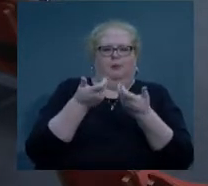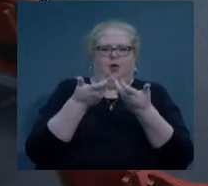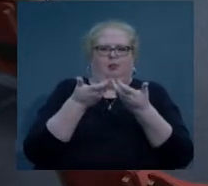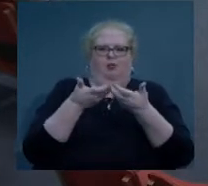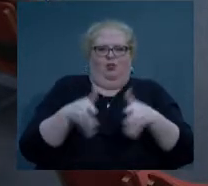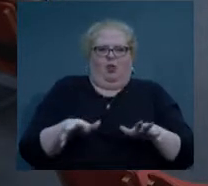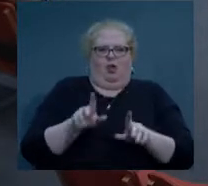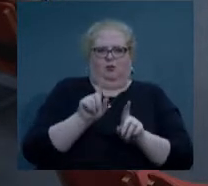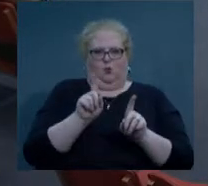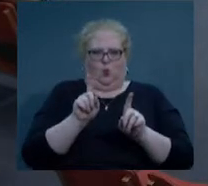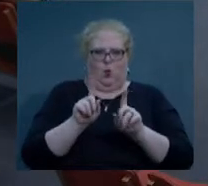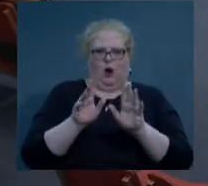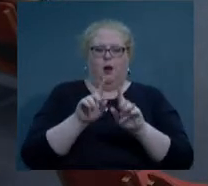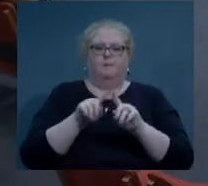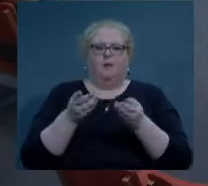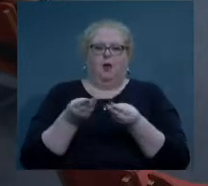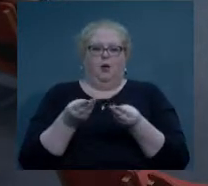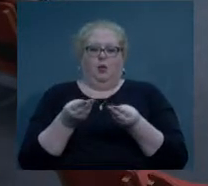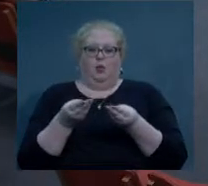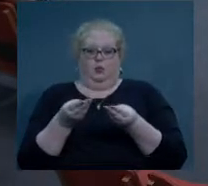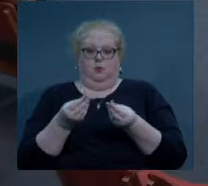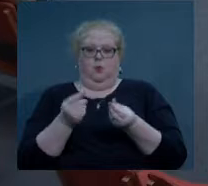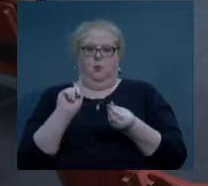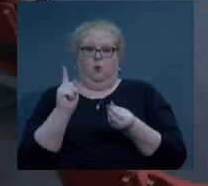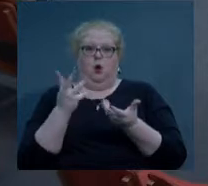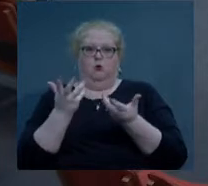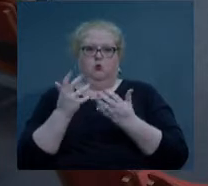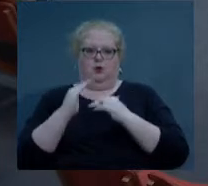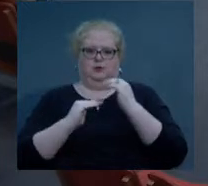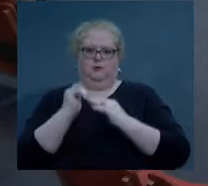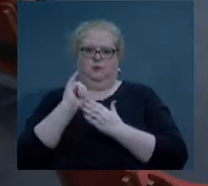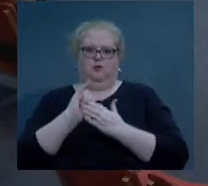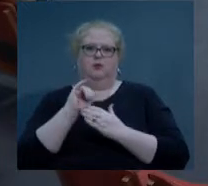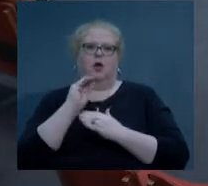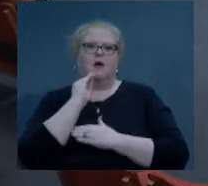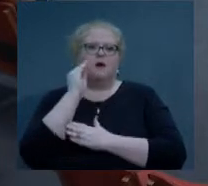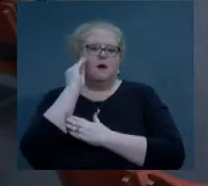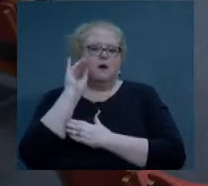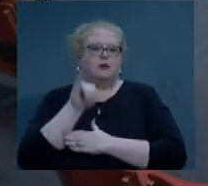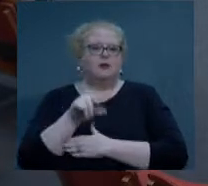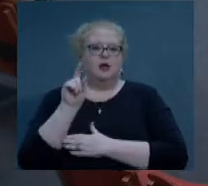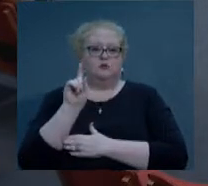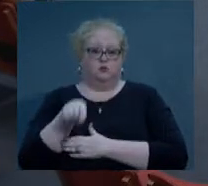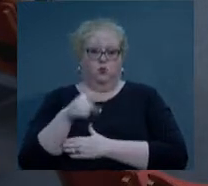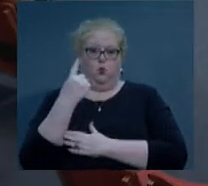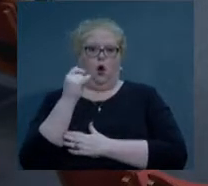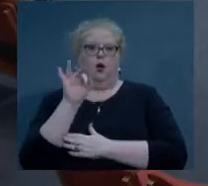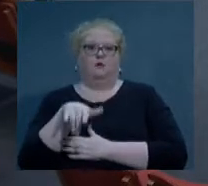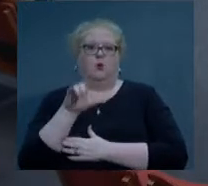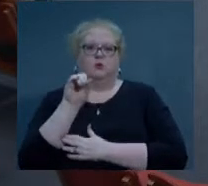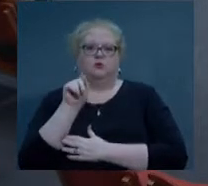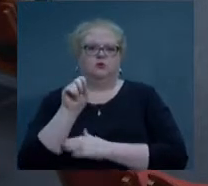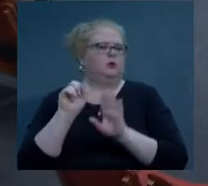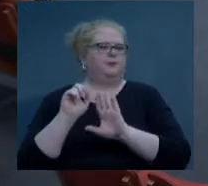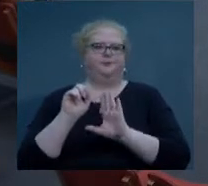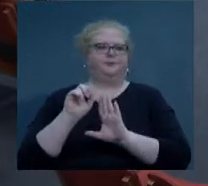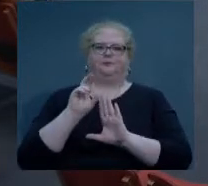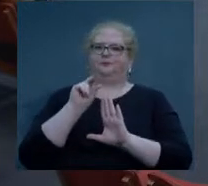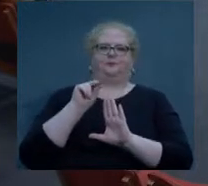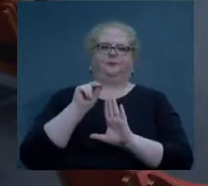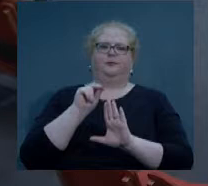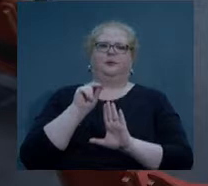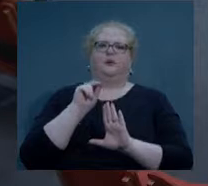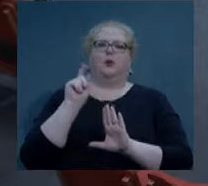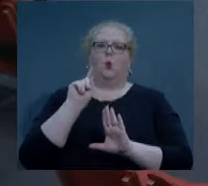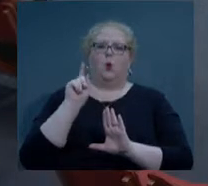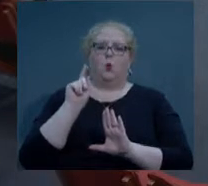the property that the applicant is going to build a house on, is that one of the lots that is disputed? No, it is not. The area that that